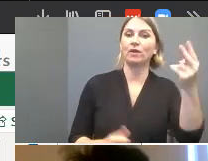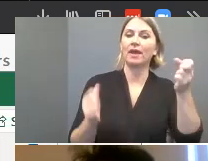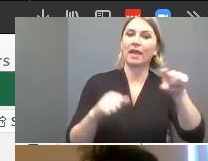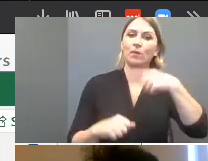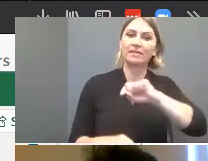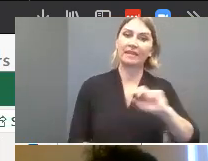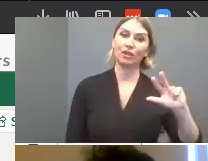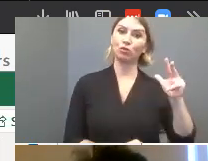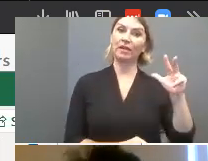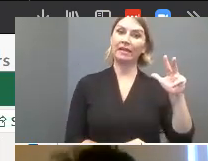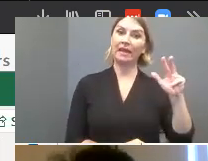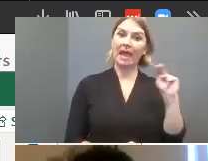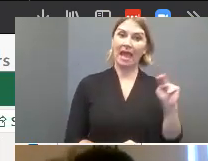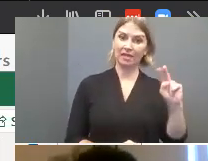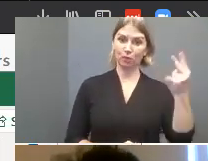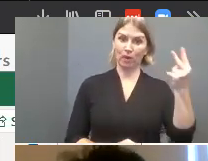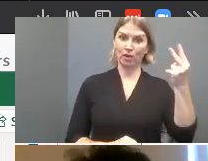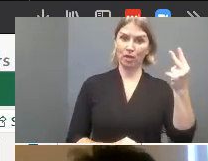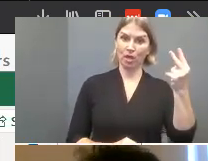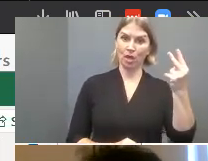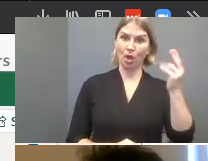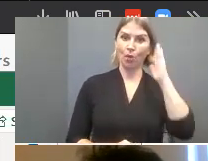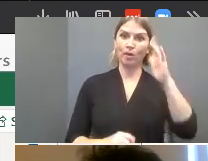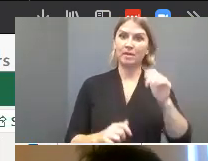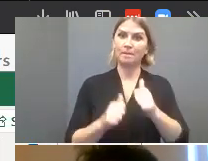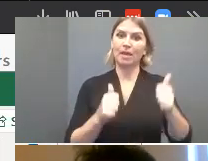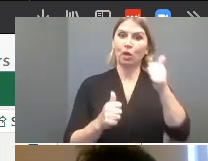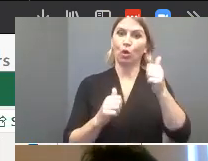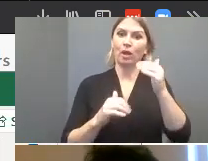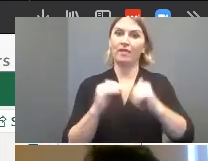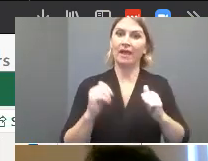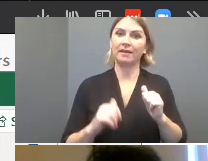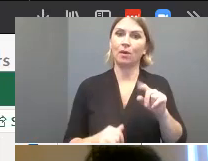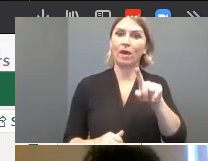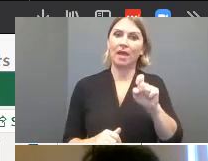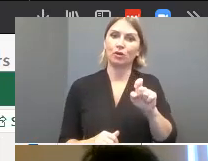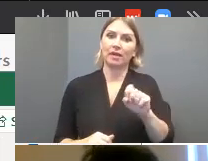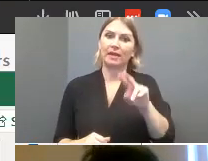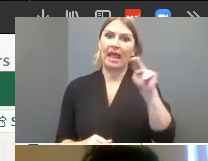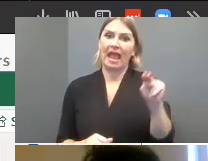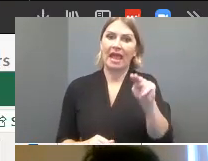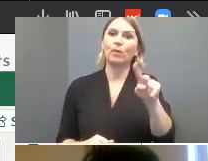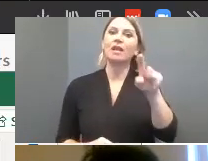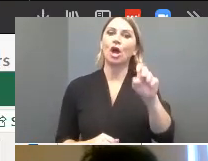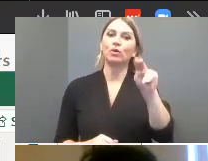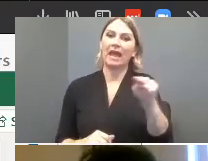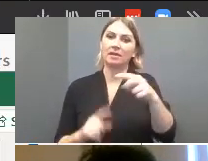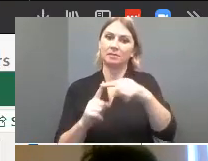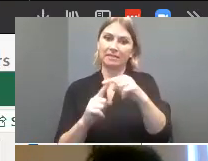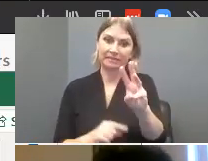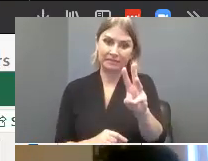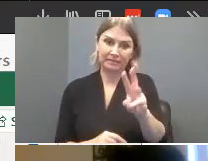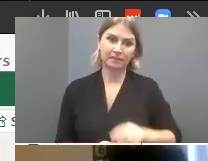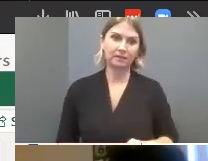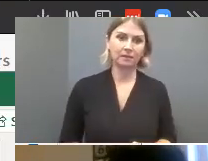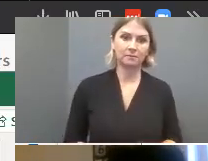3n squared is going to be larger than 3n squared minus 100n plus 6? So let me just copy this thing,